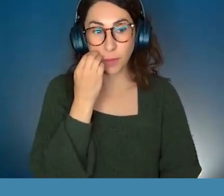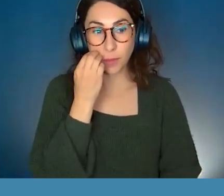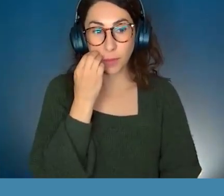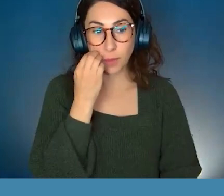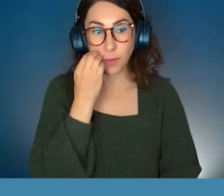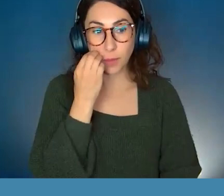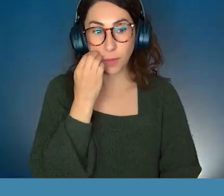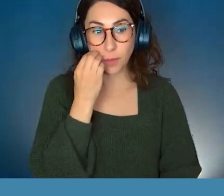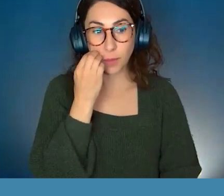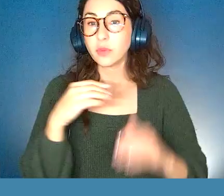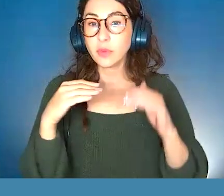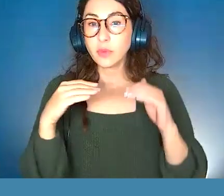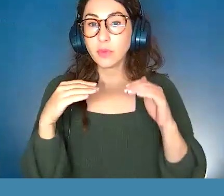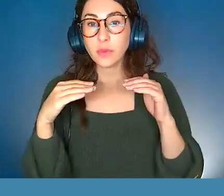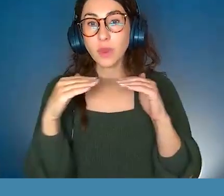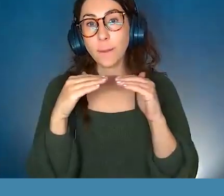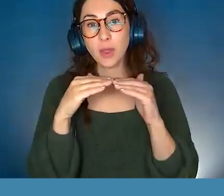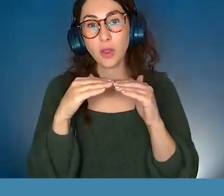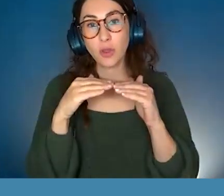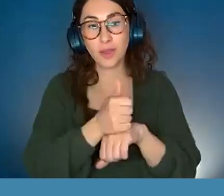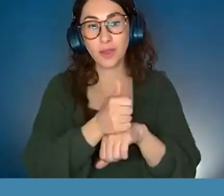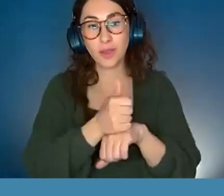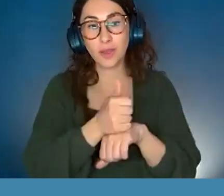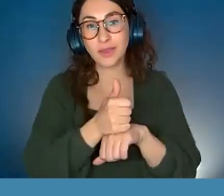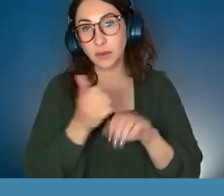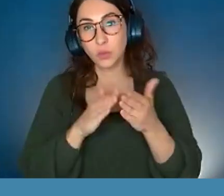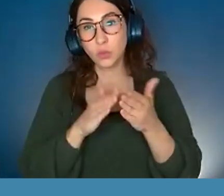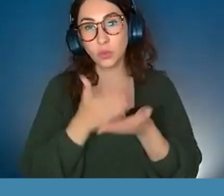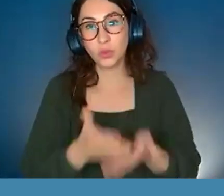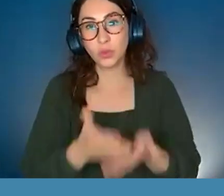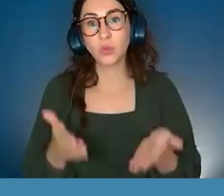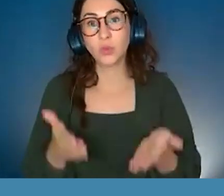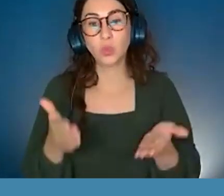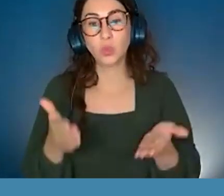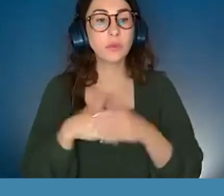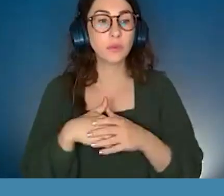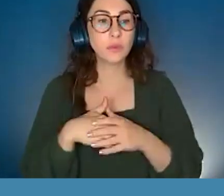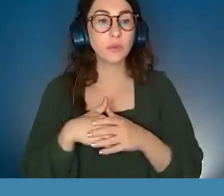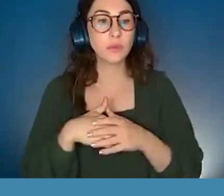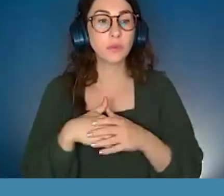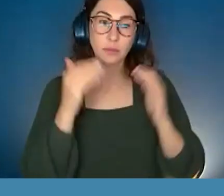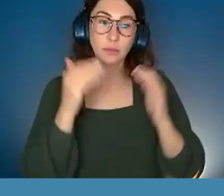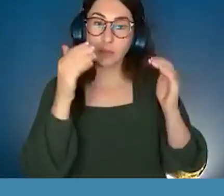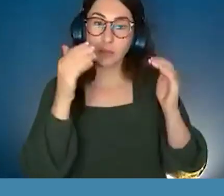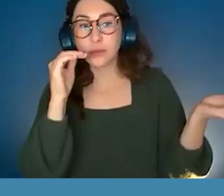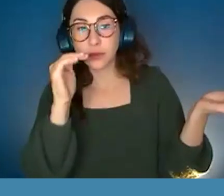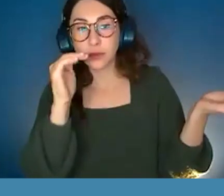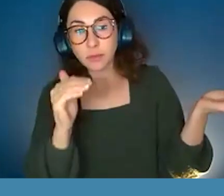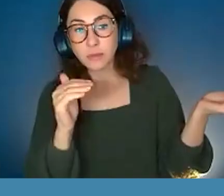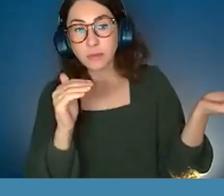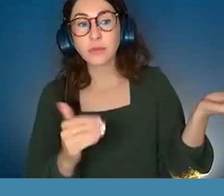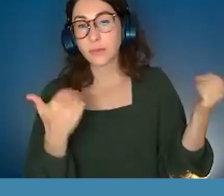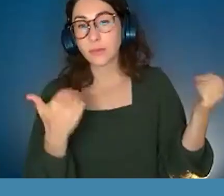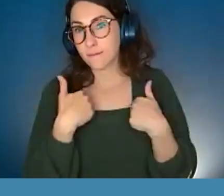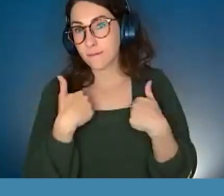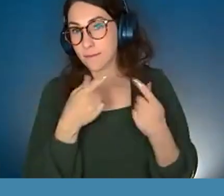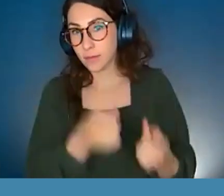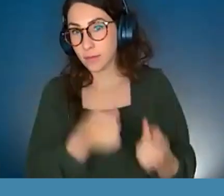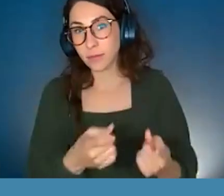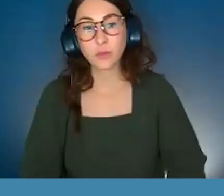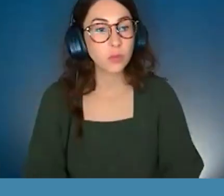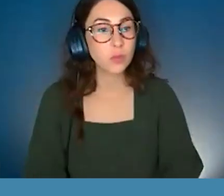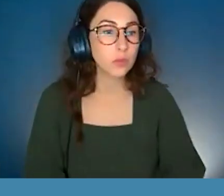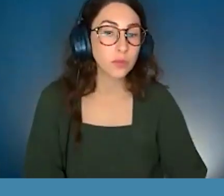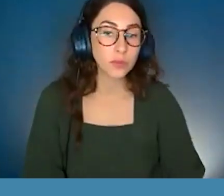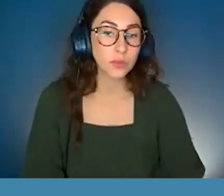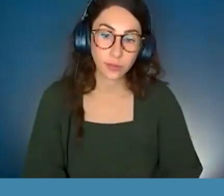peer-based community resources, which are going to include peer support, drop-in centers, clubhouses, peer respite, and warm